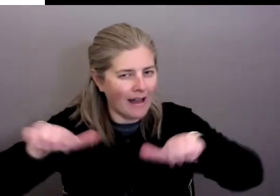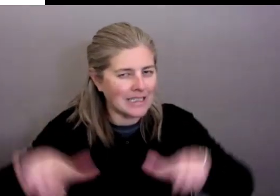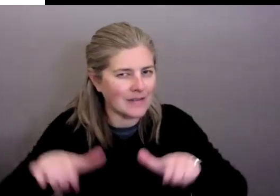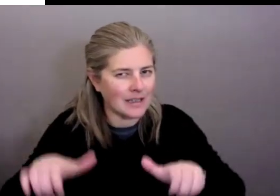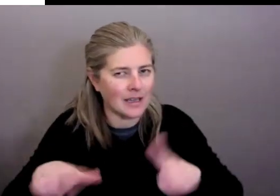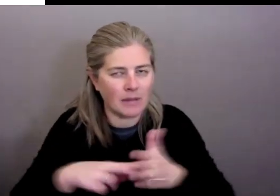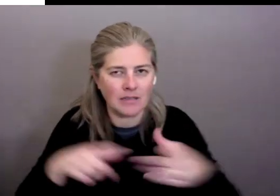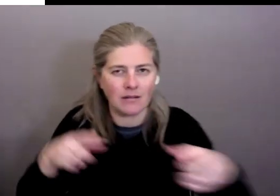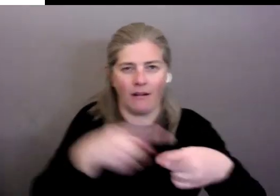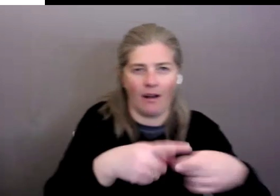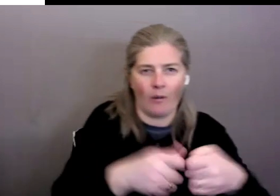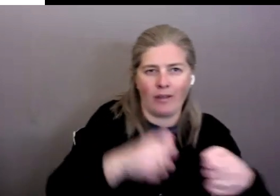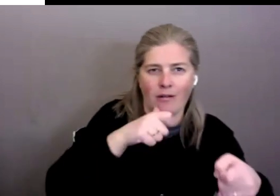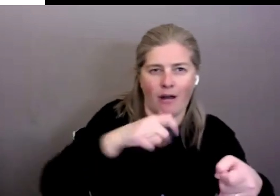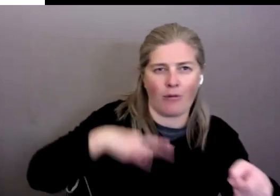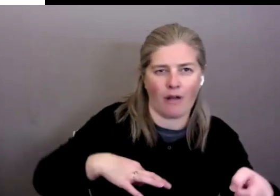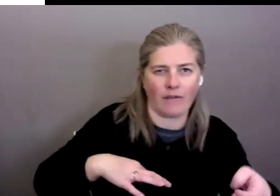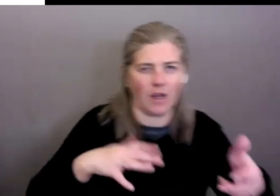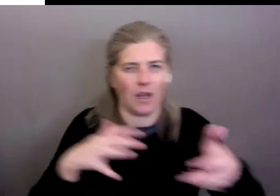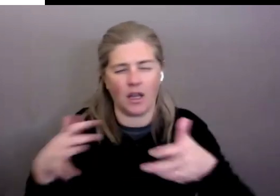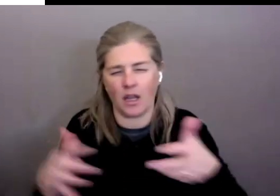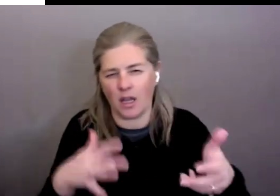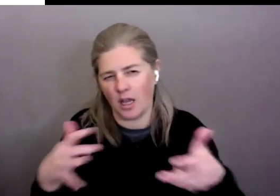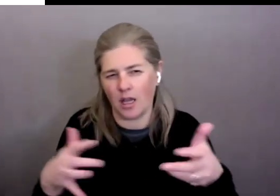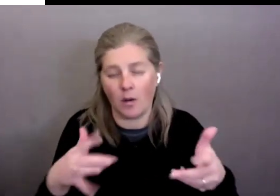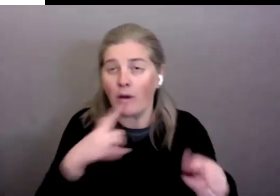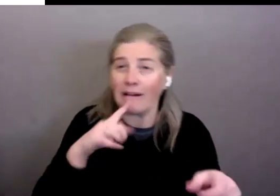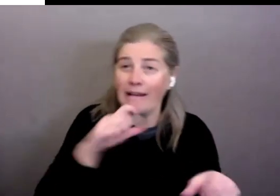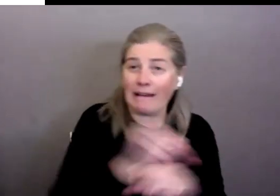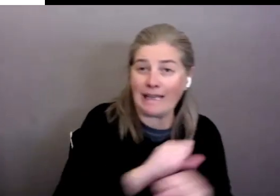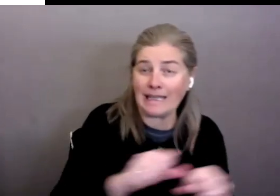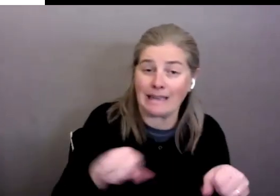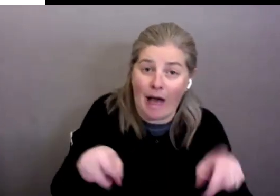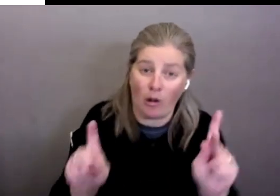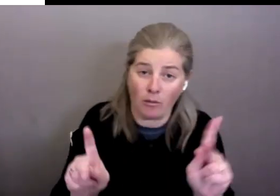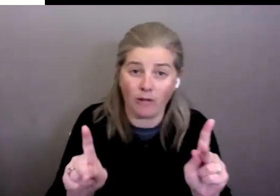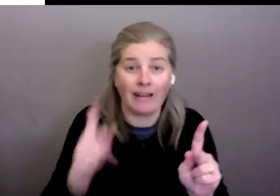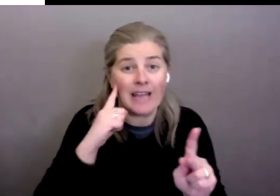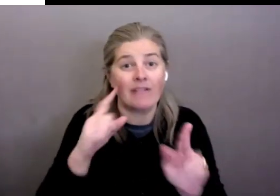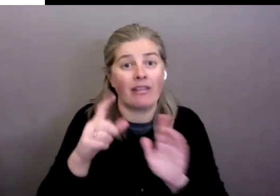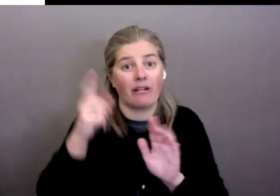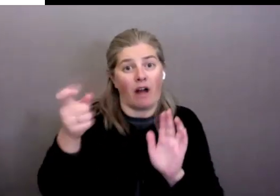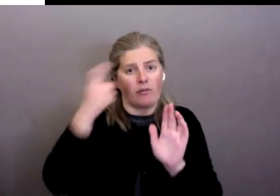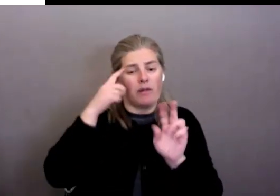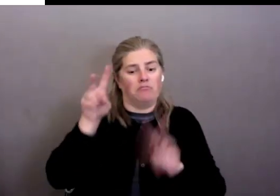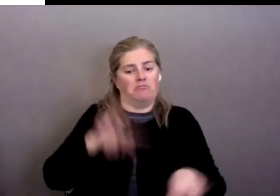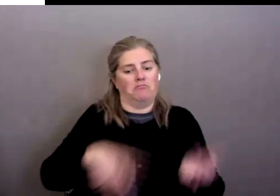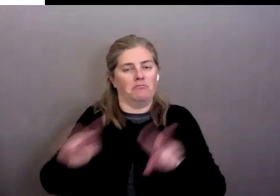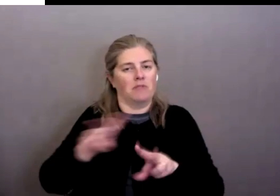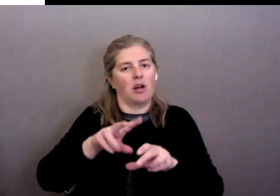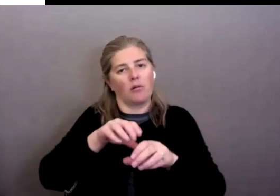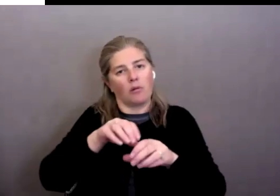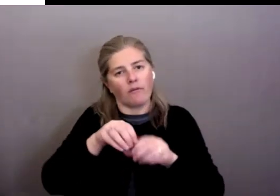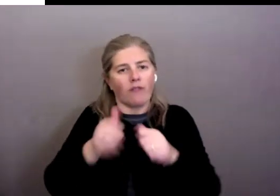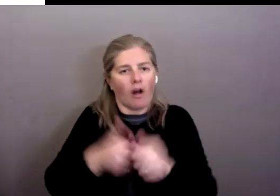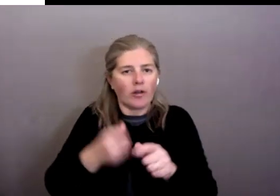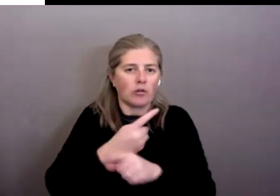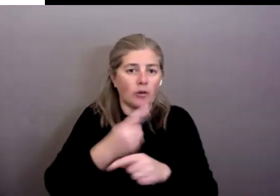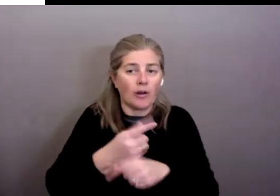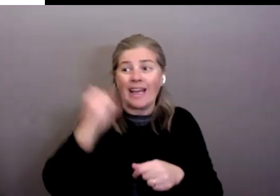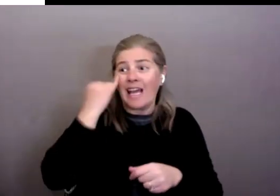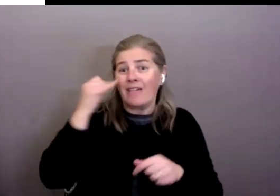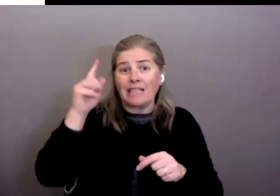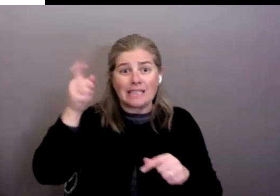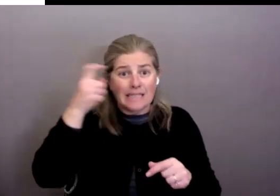nonprofits, it is allowable so long as the state permits it in the policies and procedures. So if a state wants to make